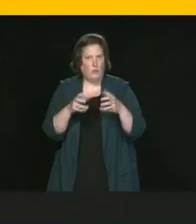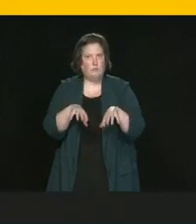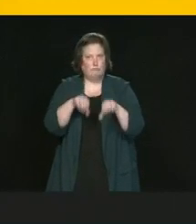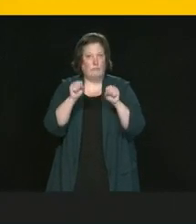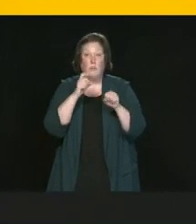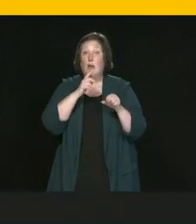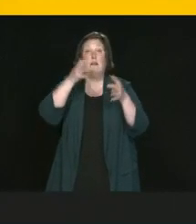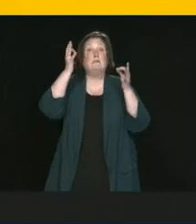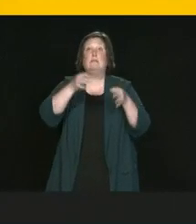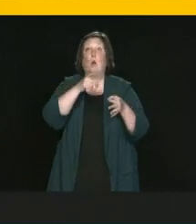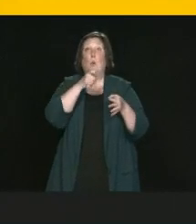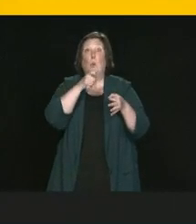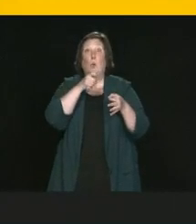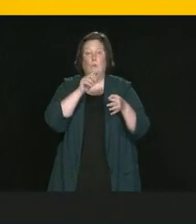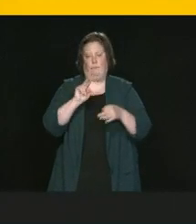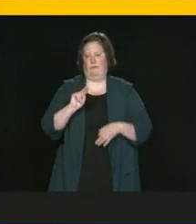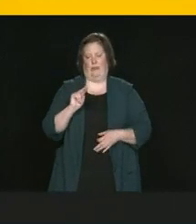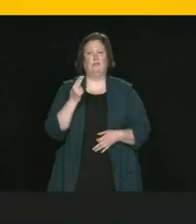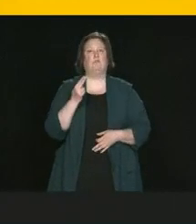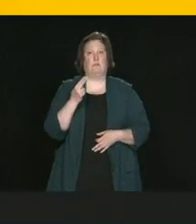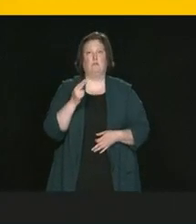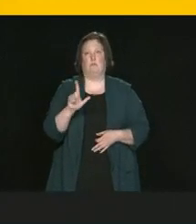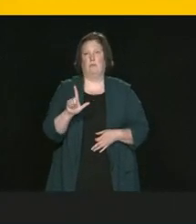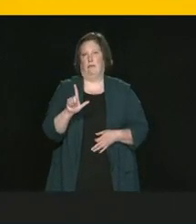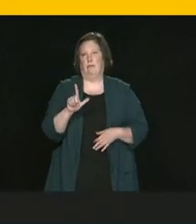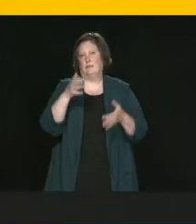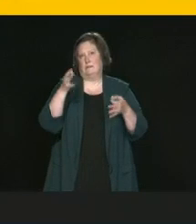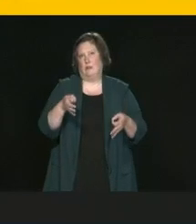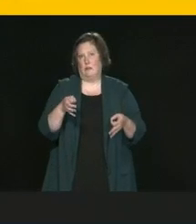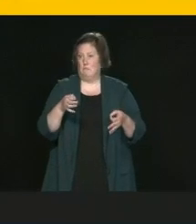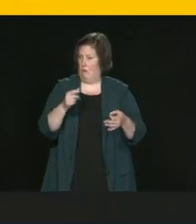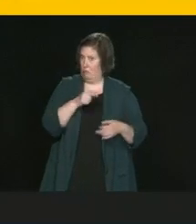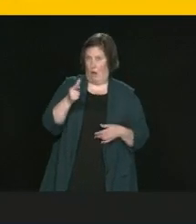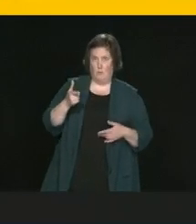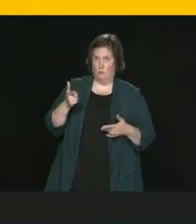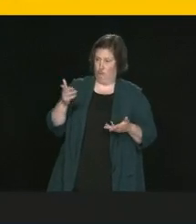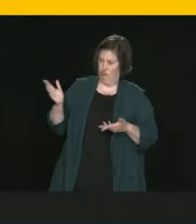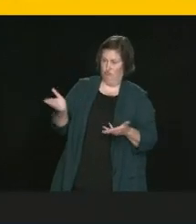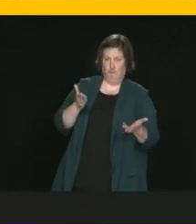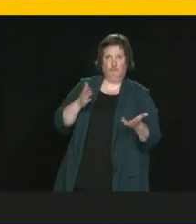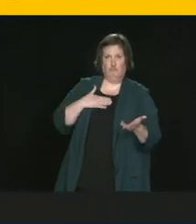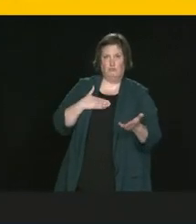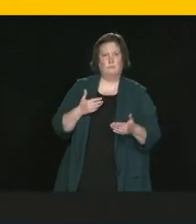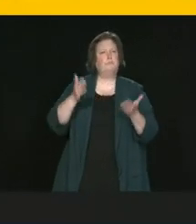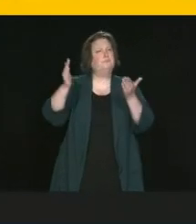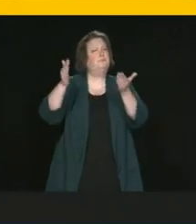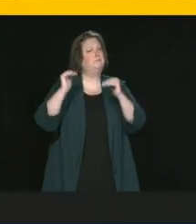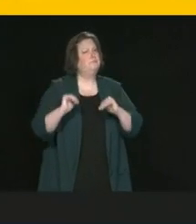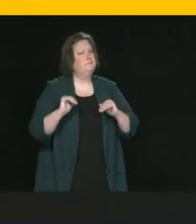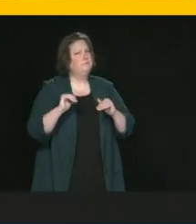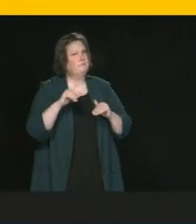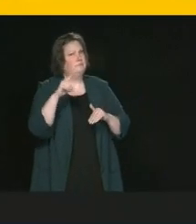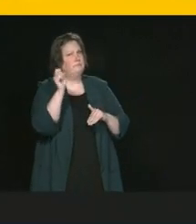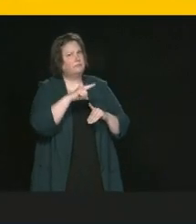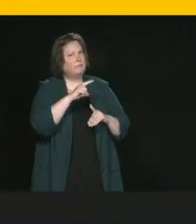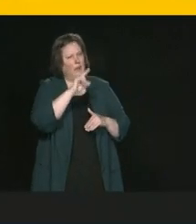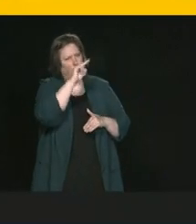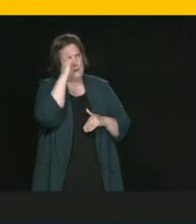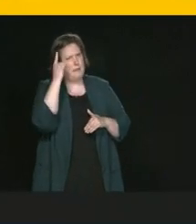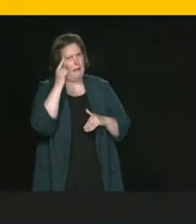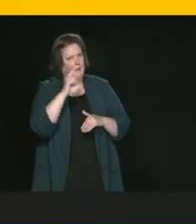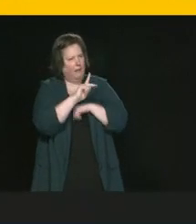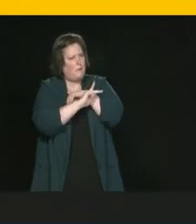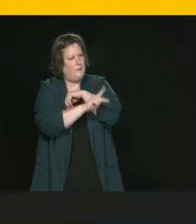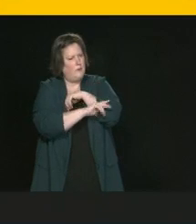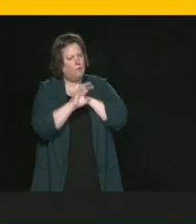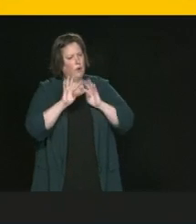the NHL, and the federal government is open to that going forward. The Parliamentary Caucus has a number of economic measures that they're